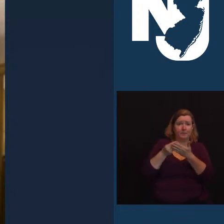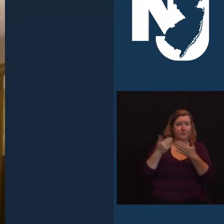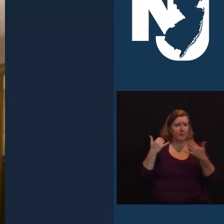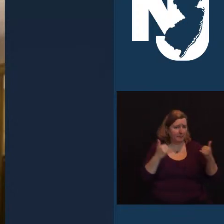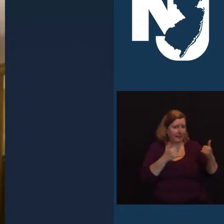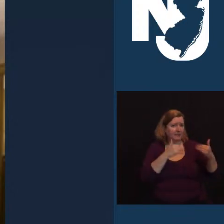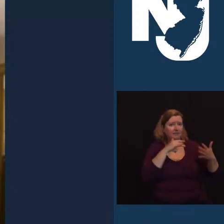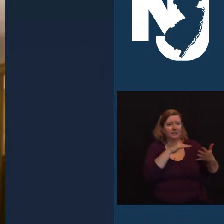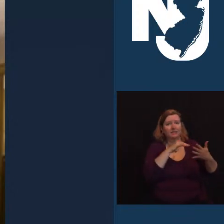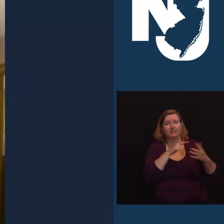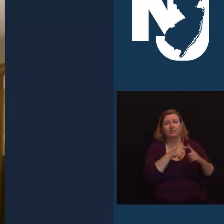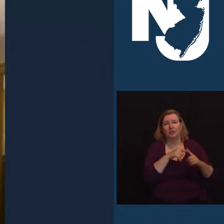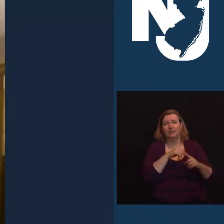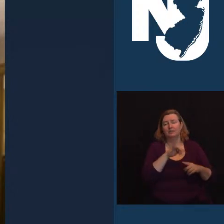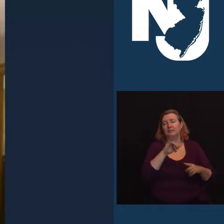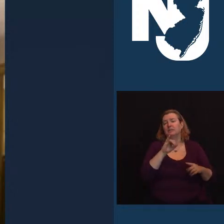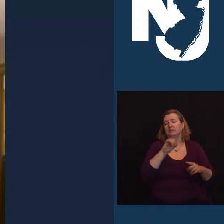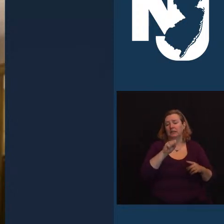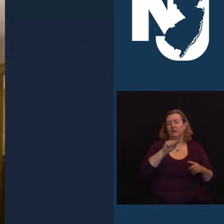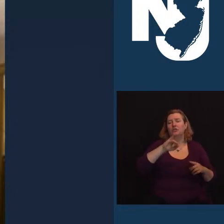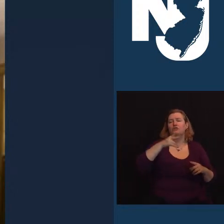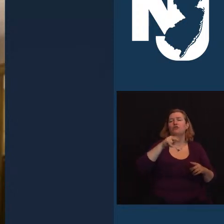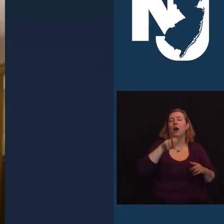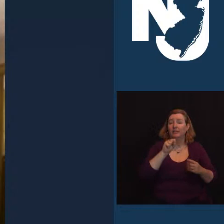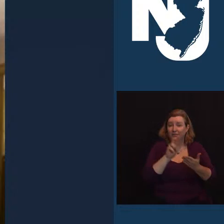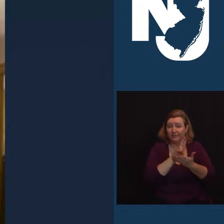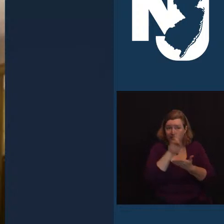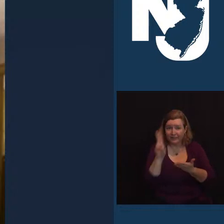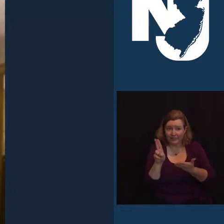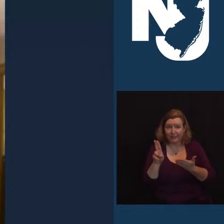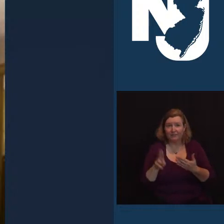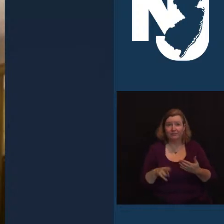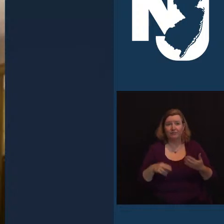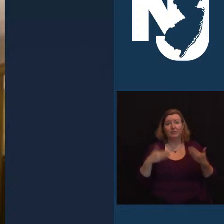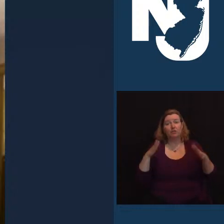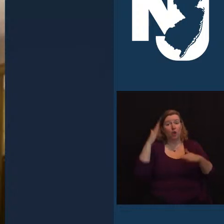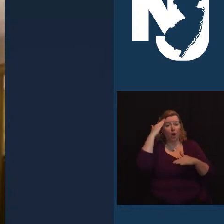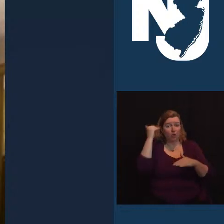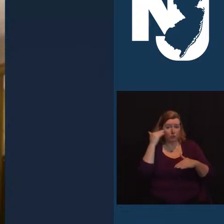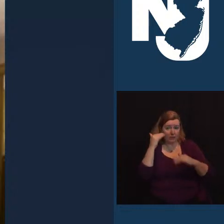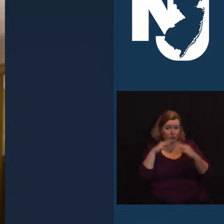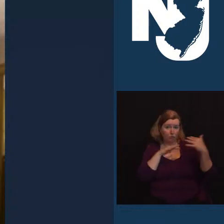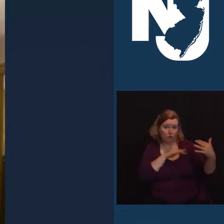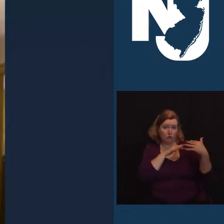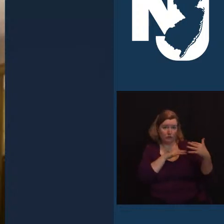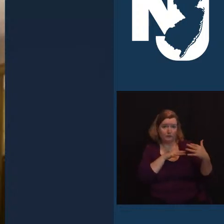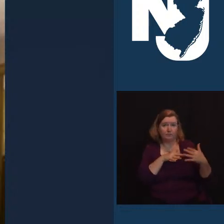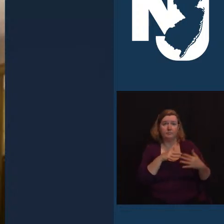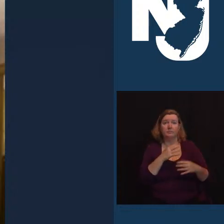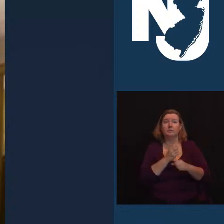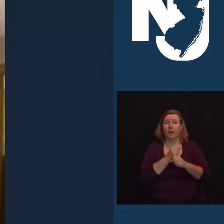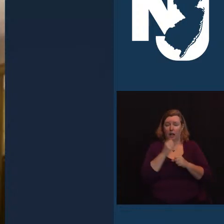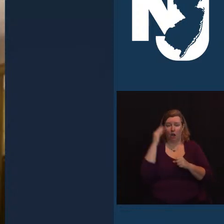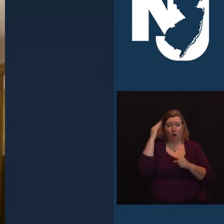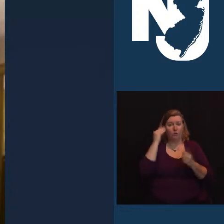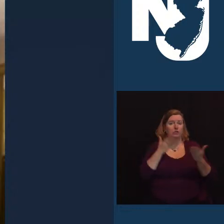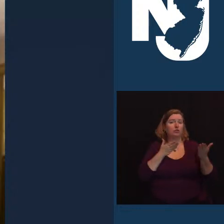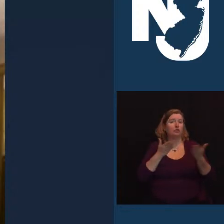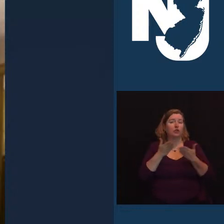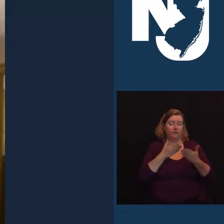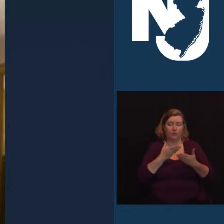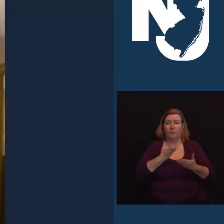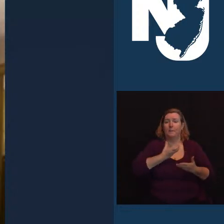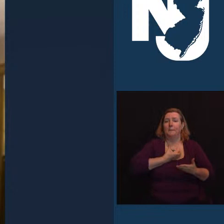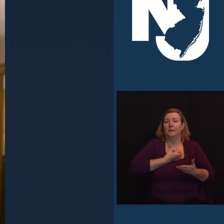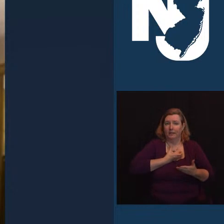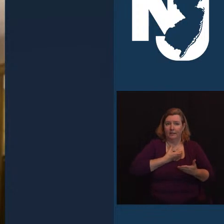University. During the Korean conflict, John would proudly serve our nation, earning the Korean Service Medal and a UN Service Medal